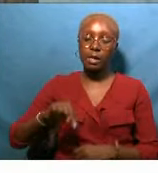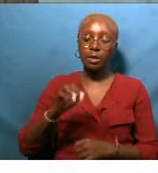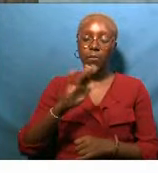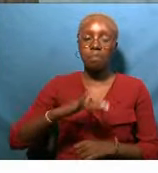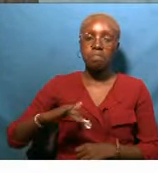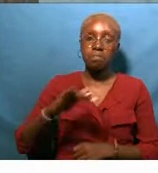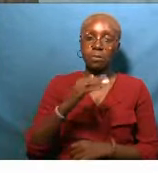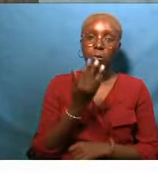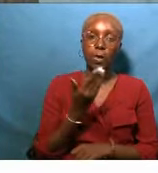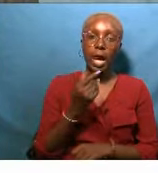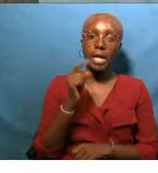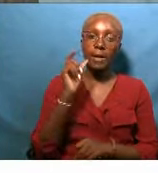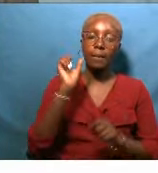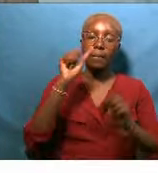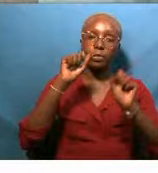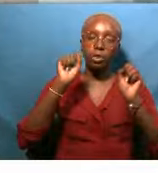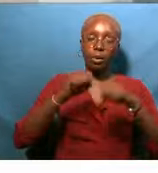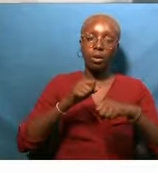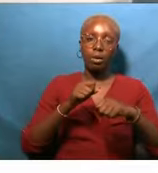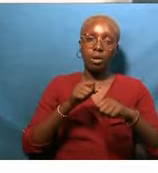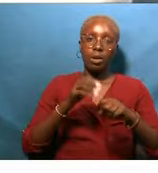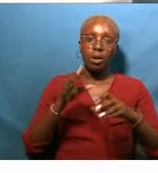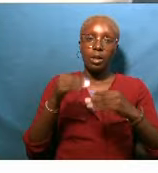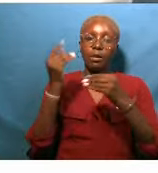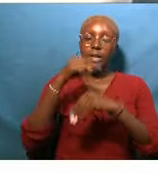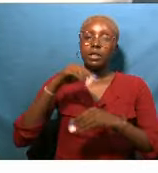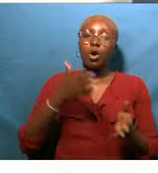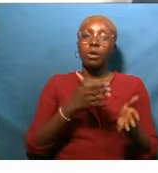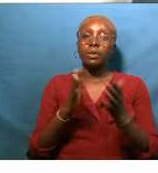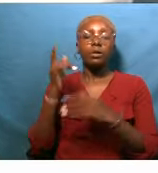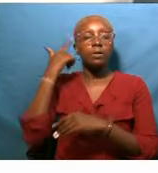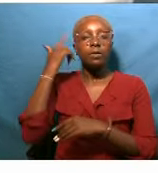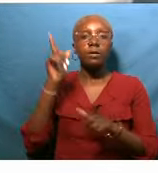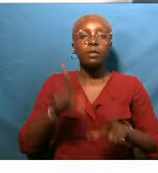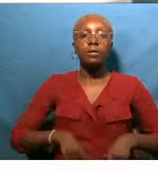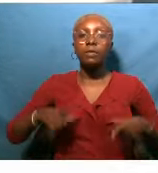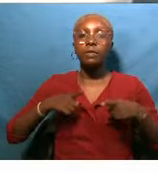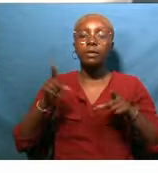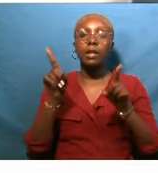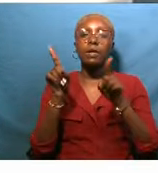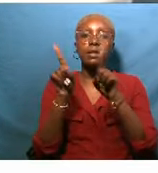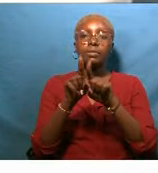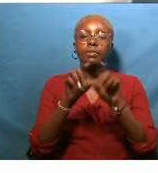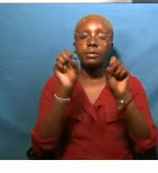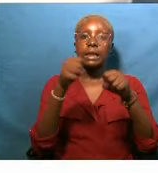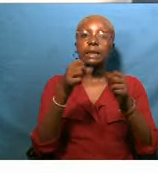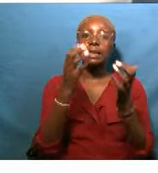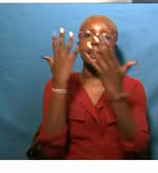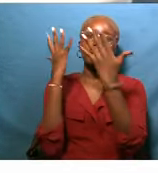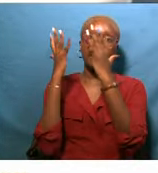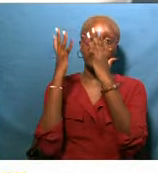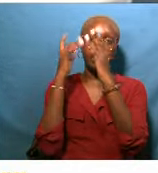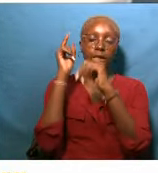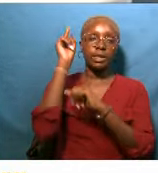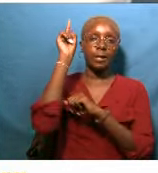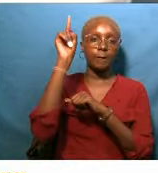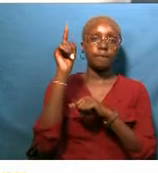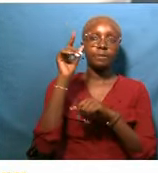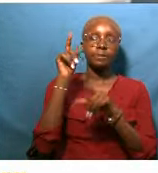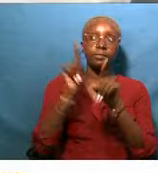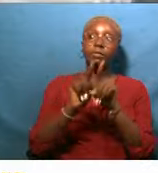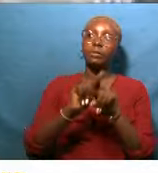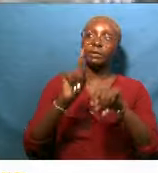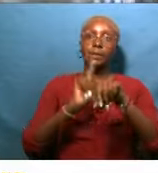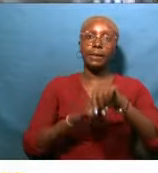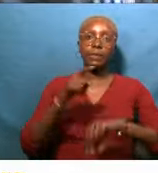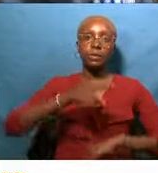be able to give us opportunities for life to celebrate him even as we